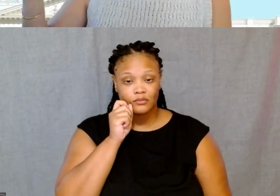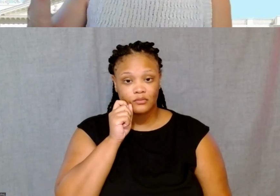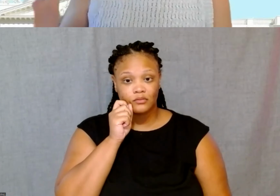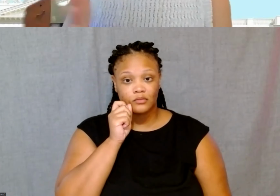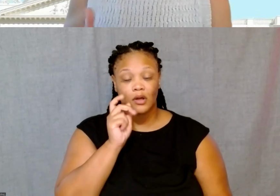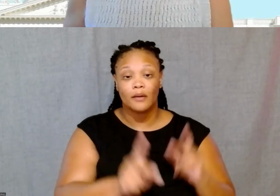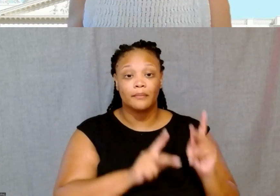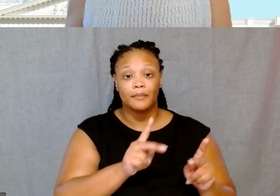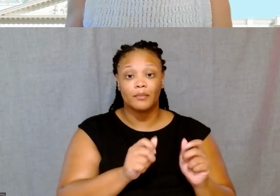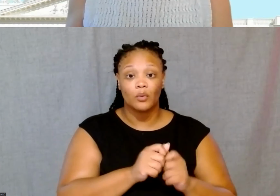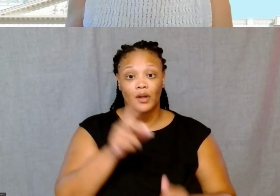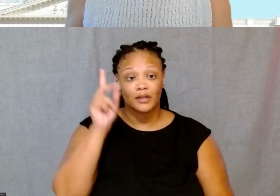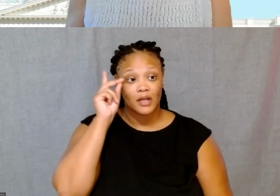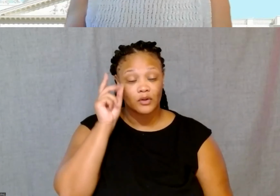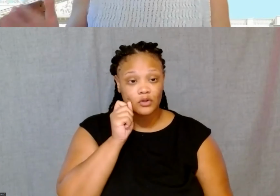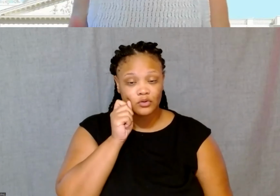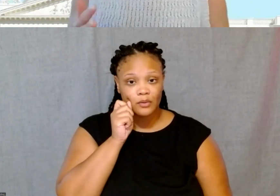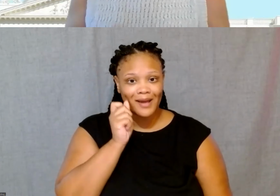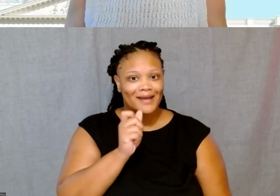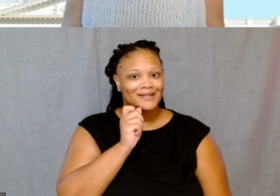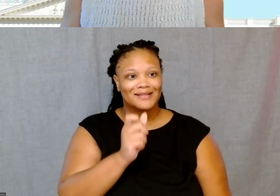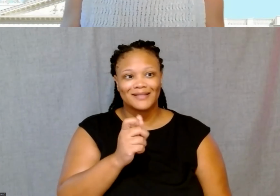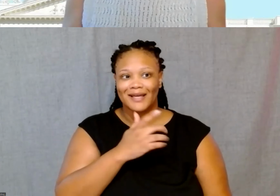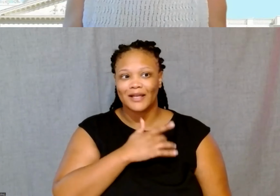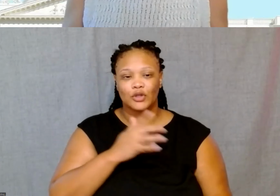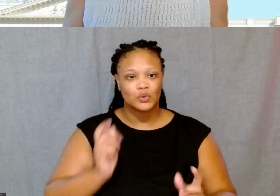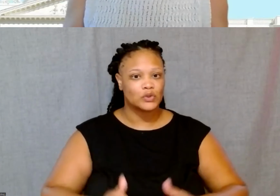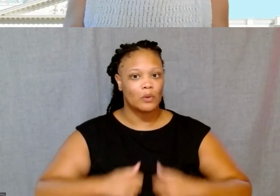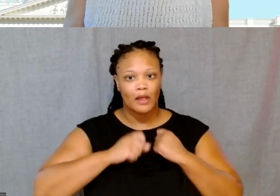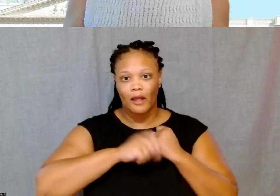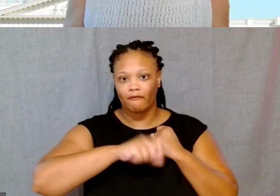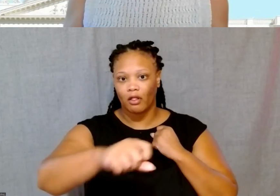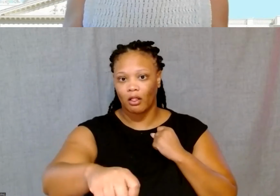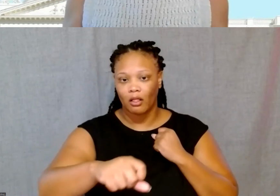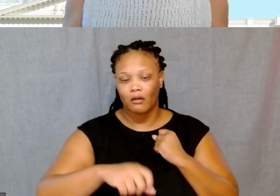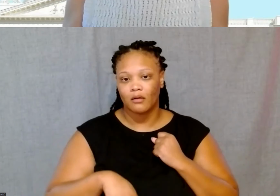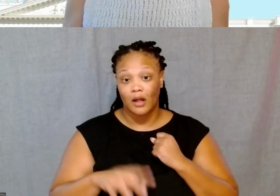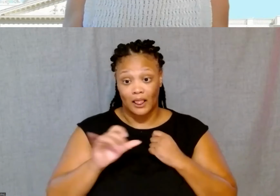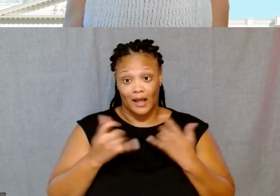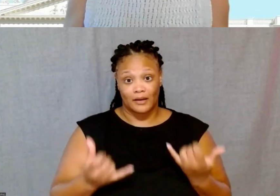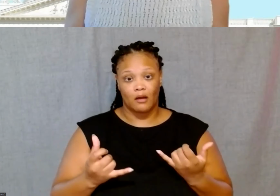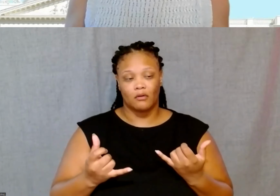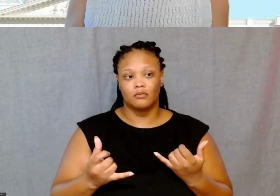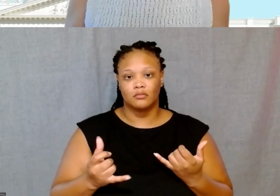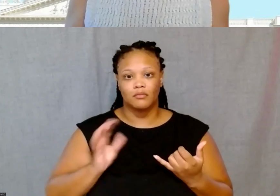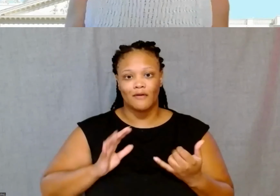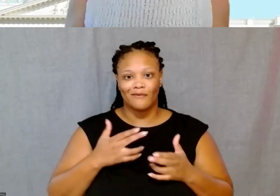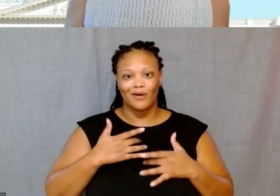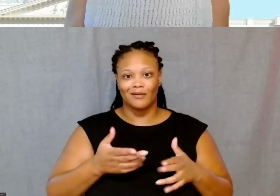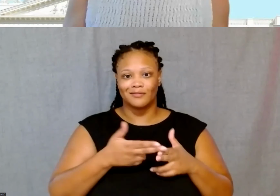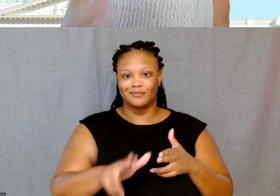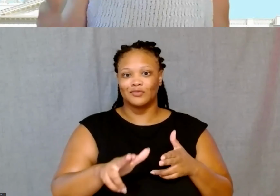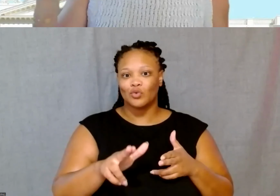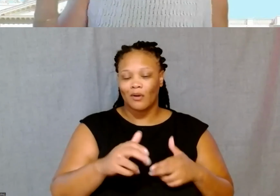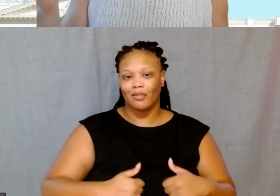syndrome didn't used to live as long as they are starting to live now. And I believe the propensity is upwards of